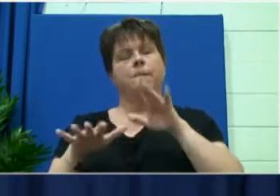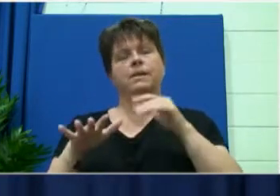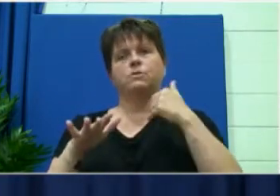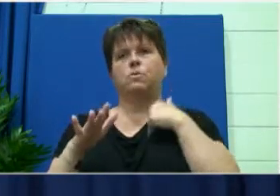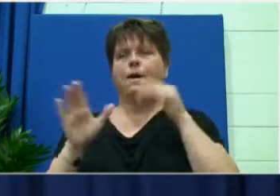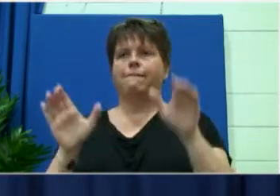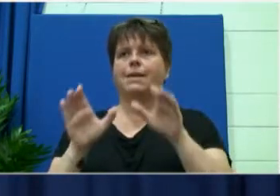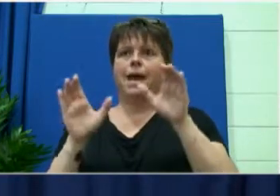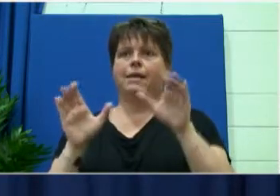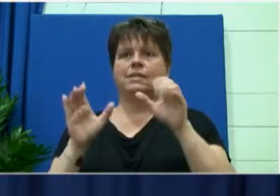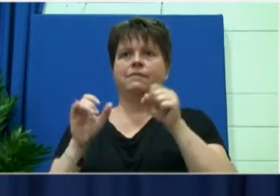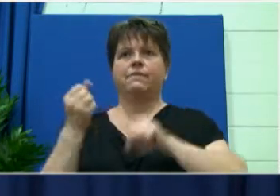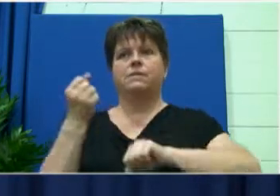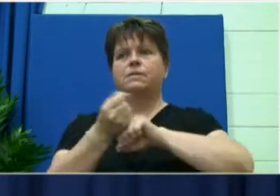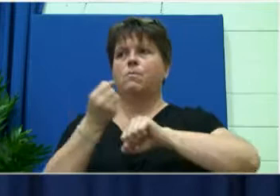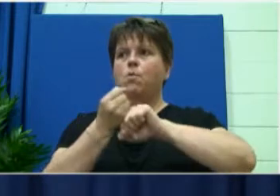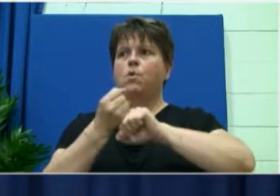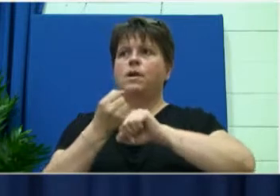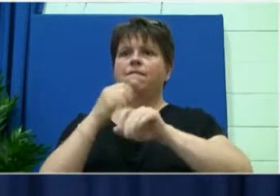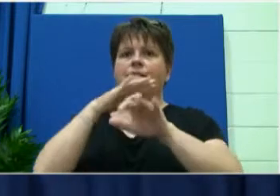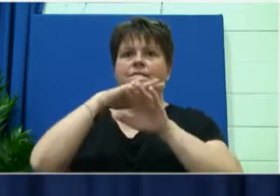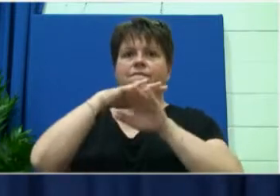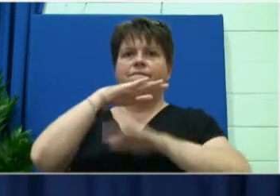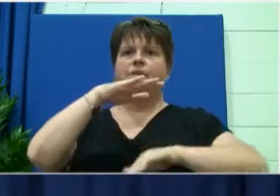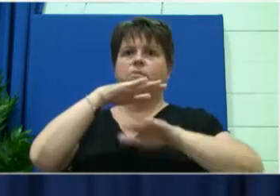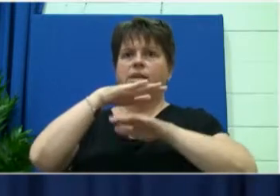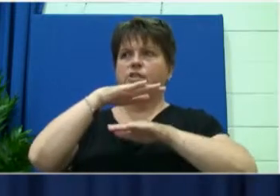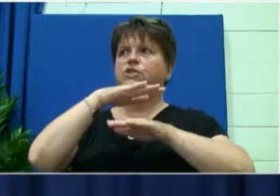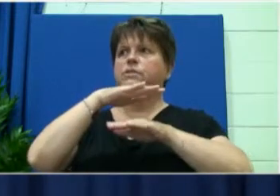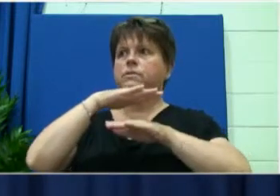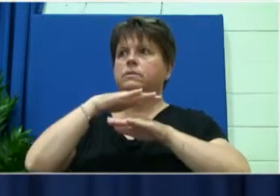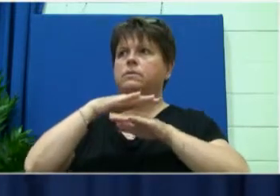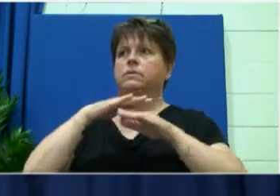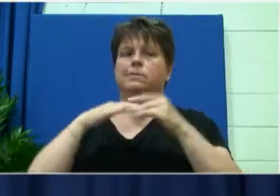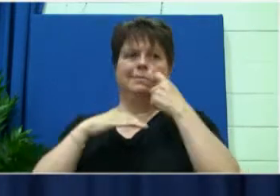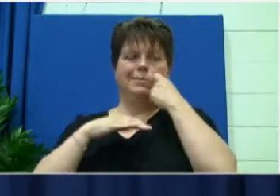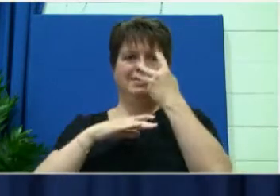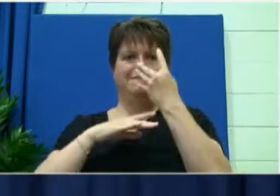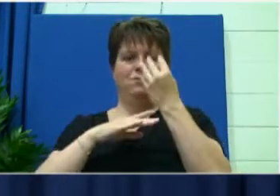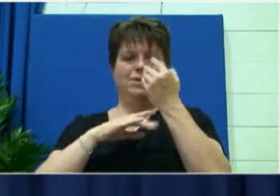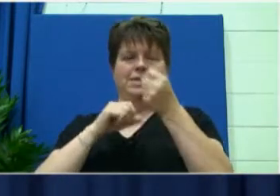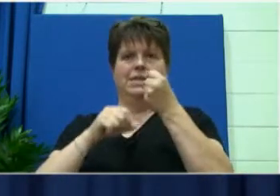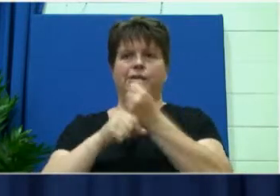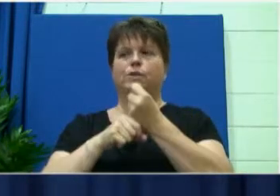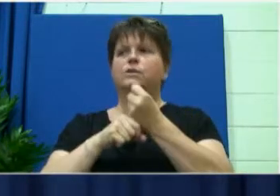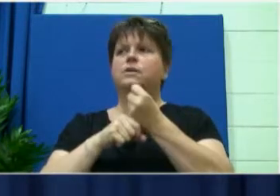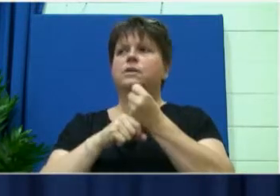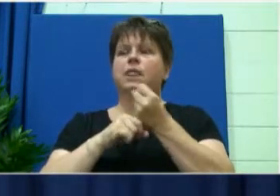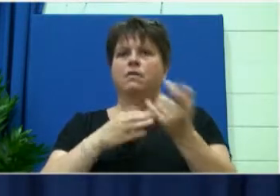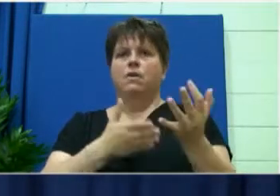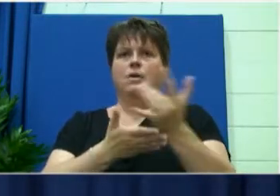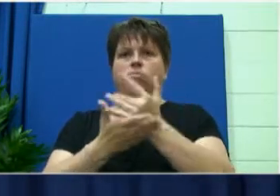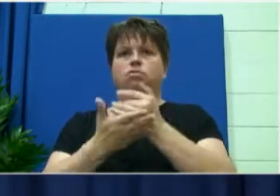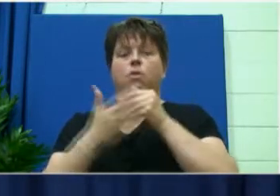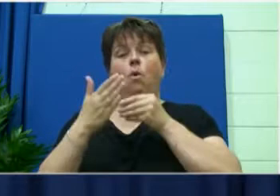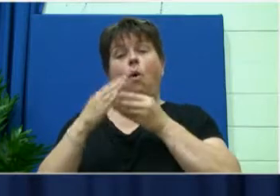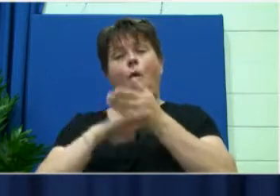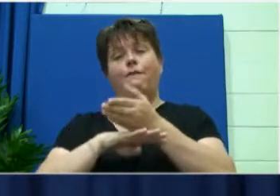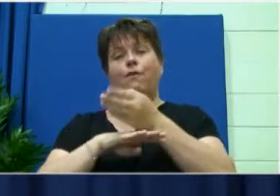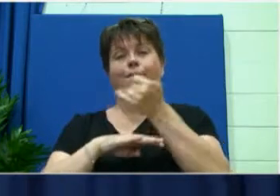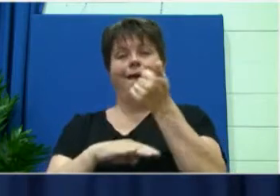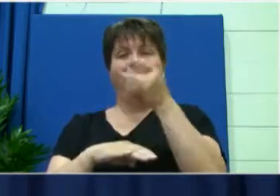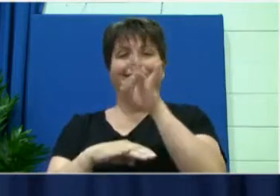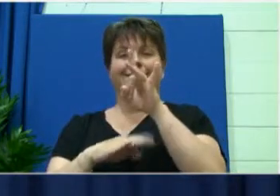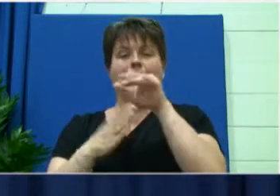very active and supportive foundation. Over the past 14 years, the foundation has raised more than